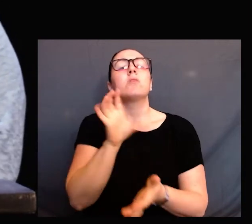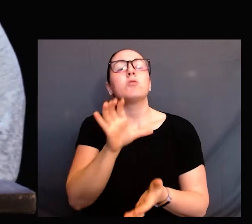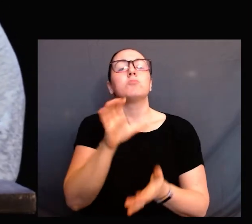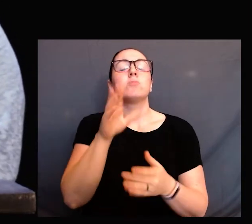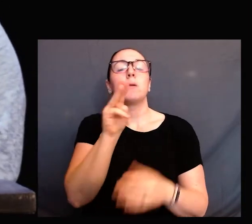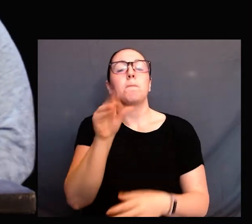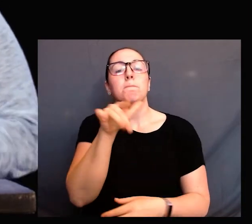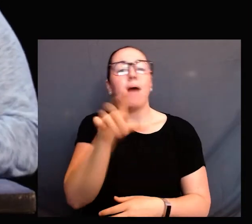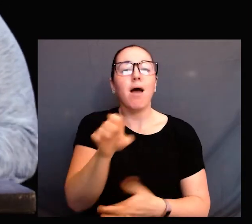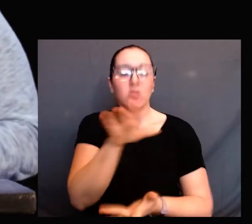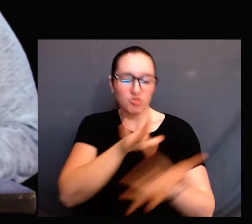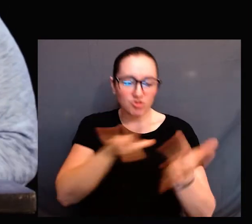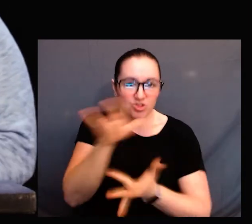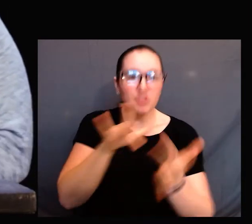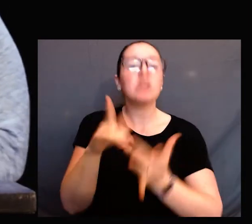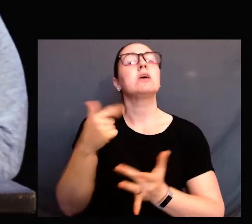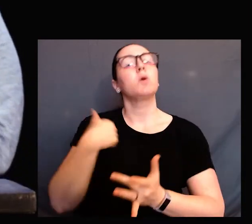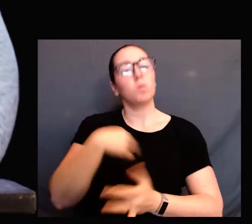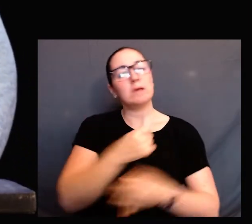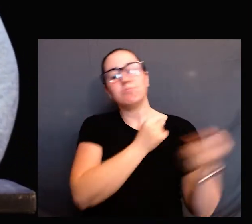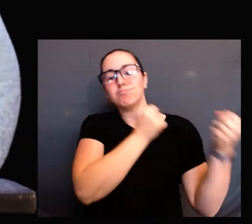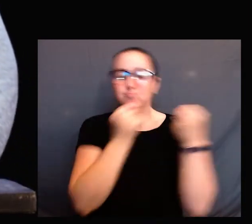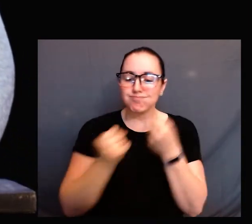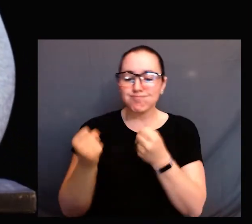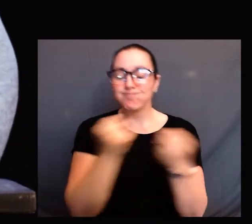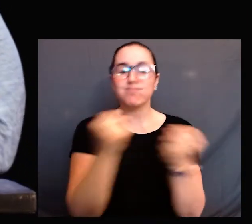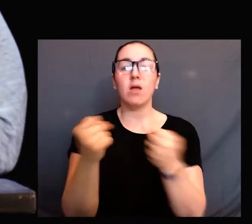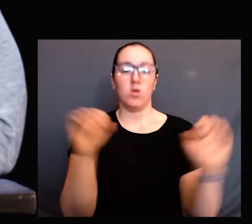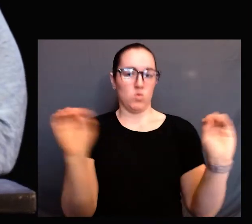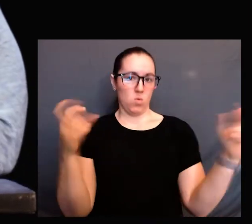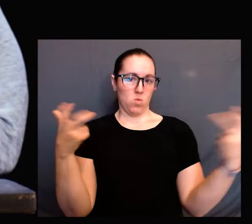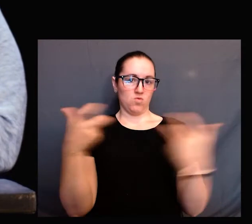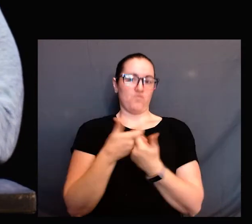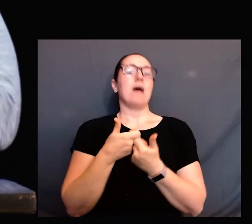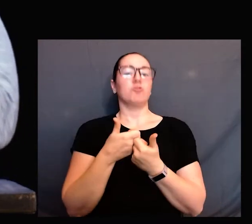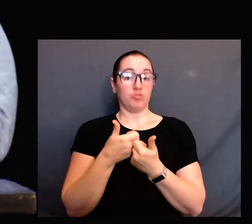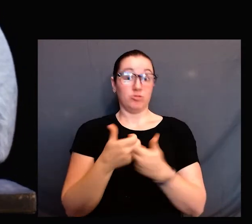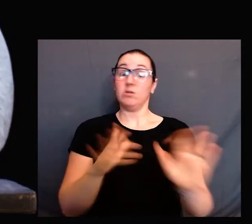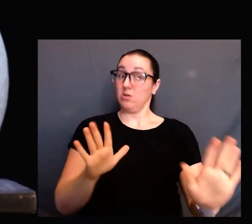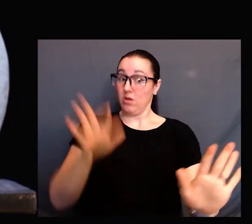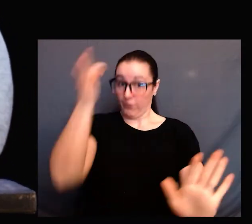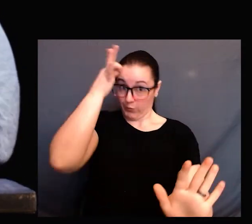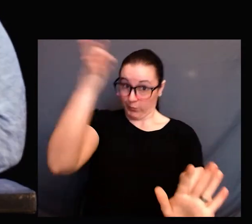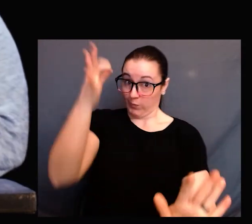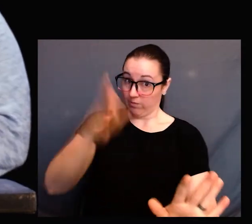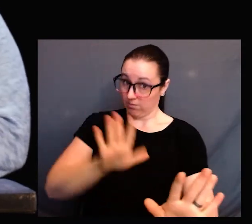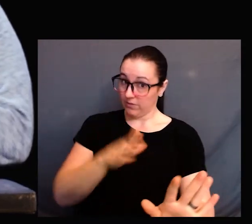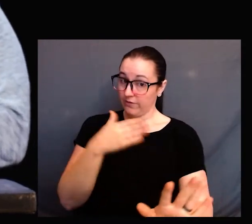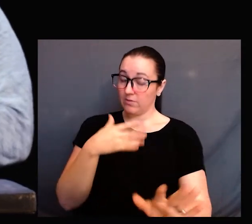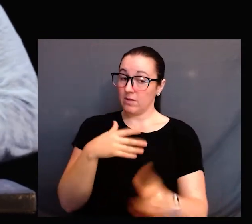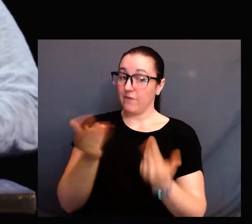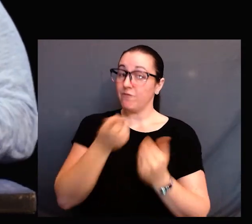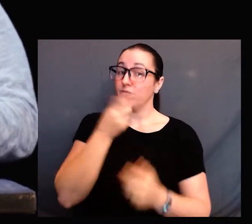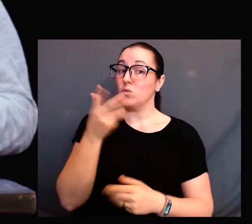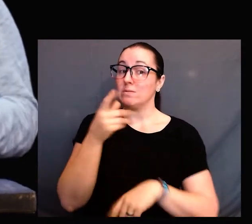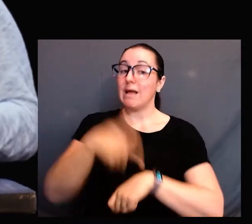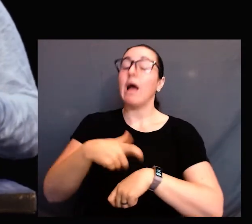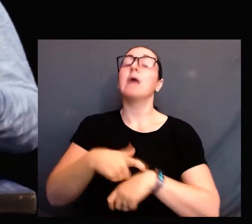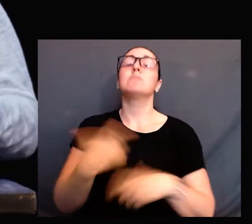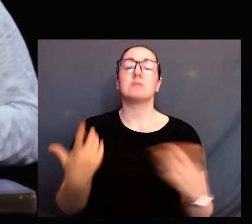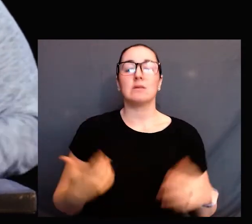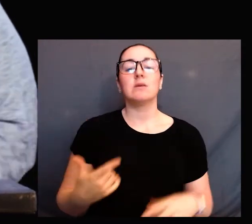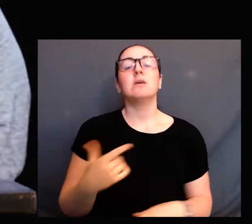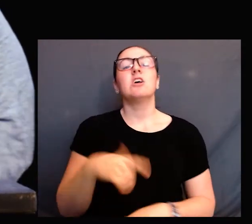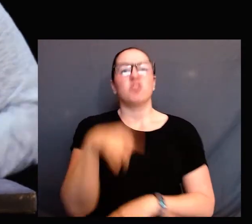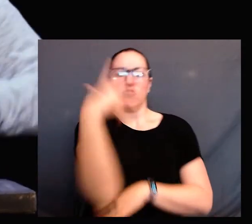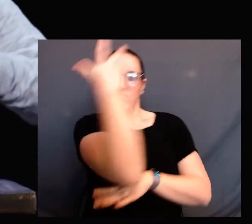3,600-mile journey, and we were able to do it without a crash, although we had a few close calls. In fact, when we were driving down